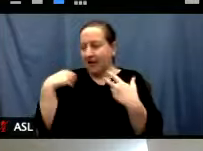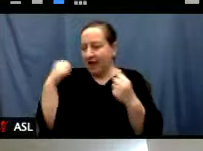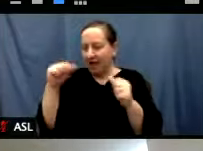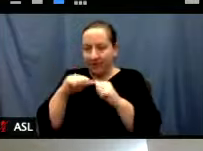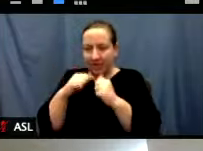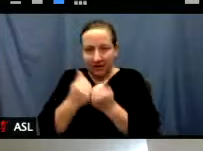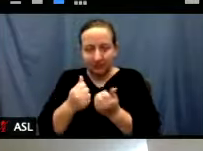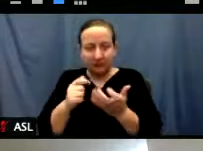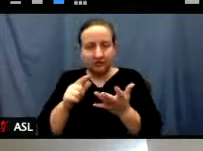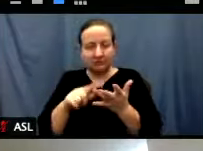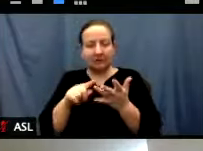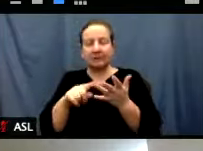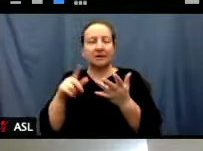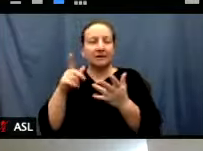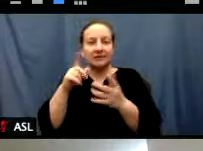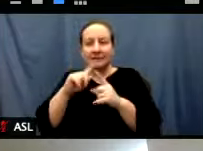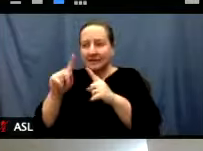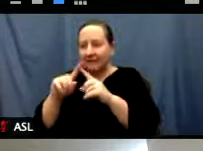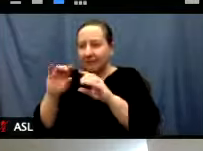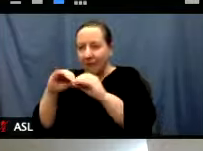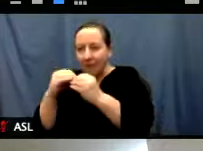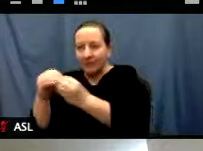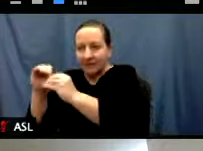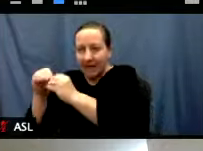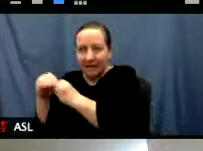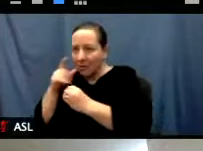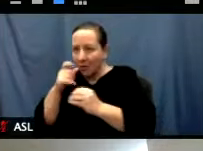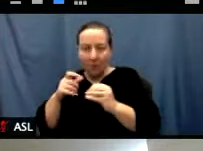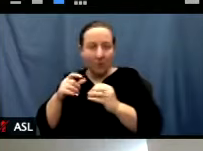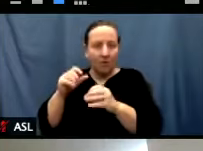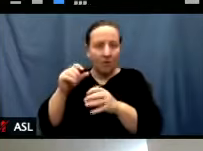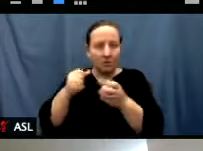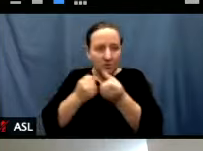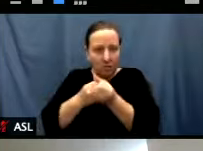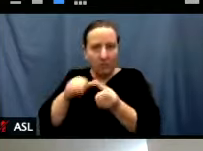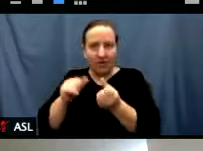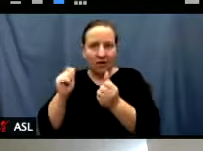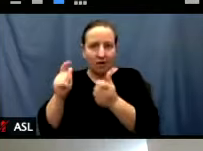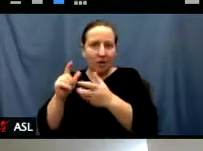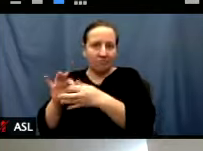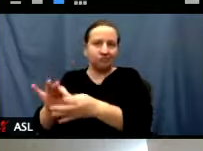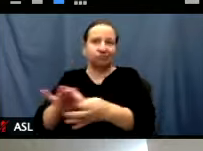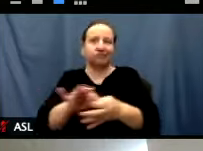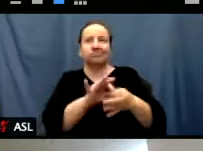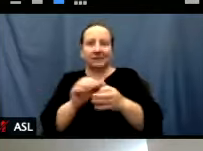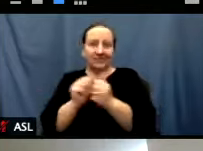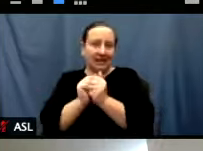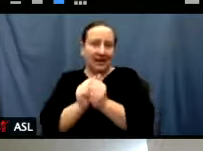entities that support those. It's really worked in collaboration.